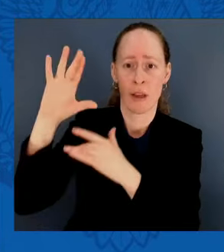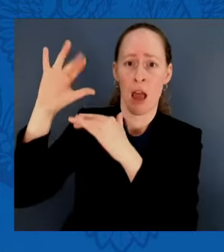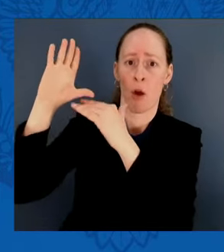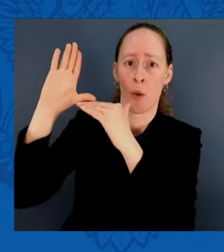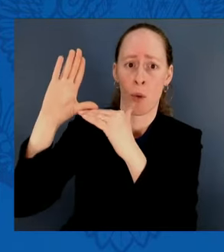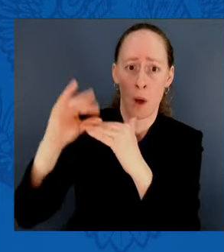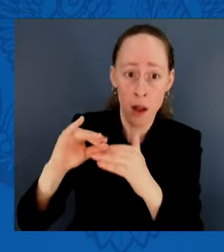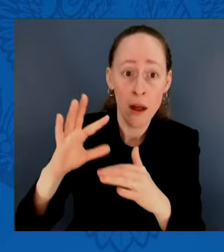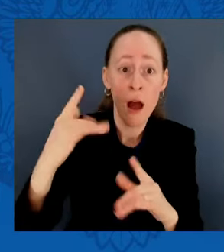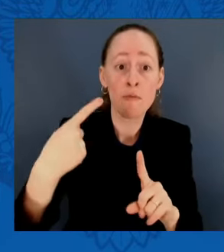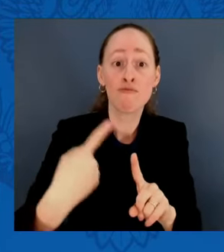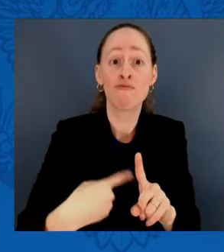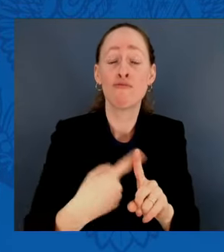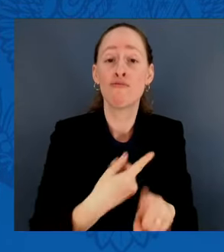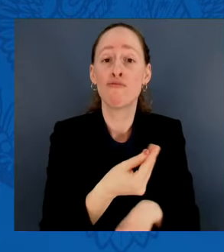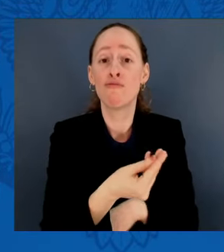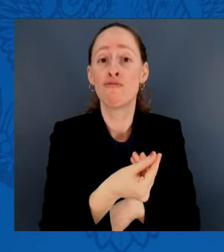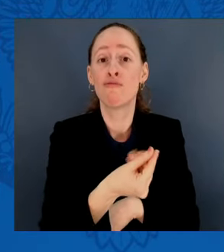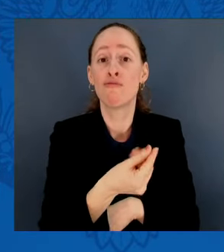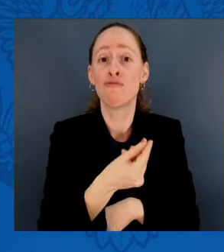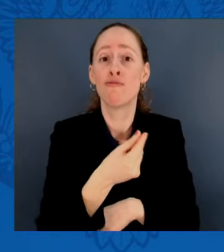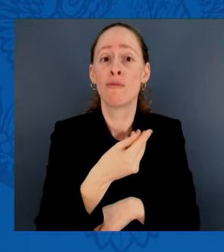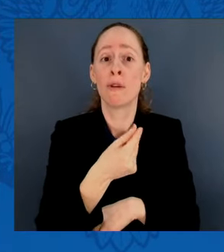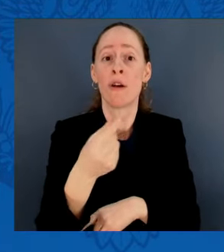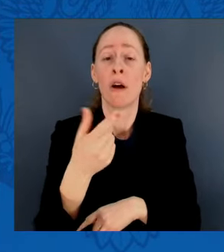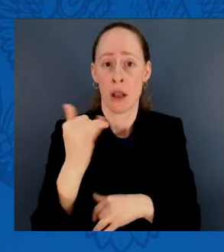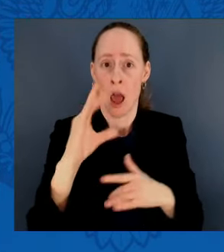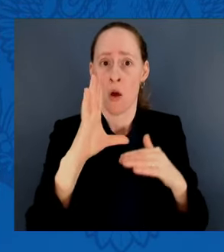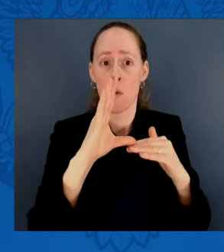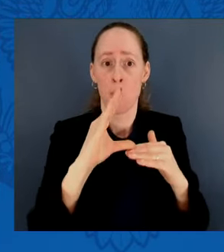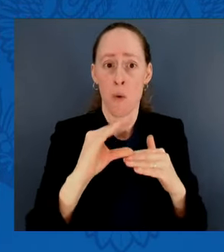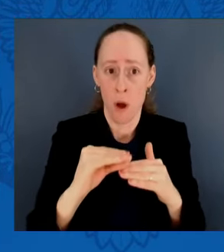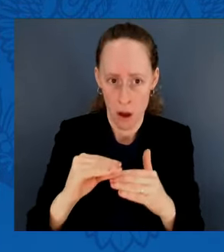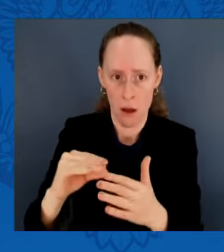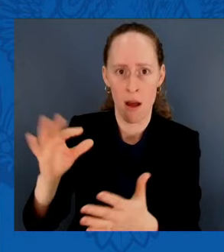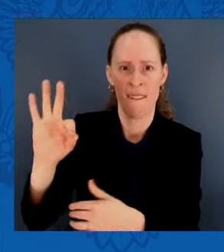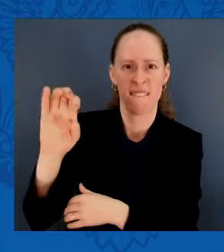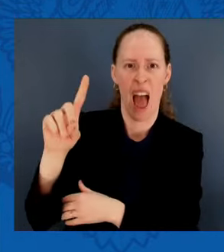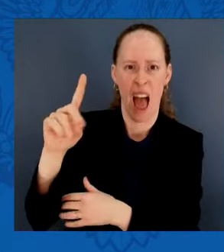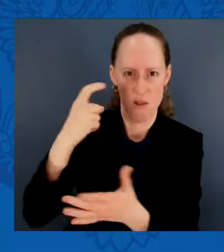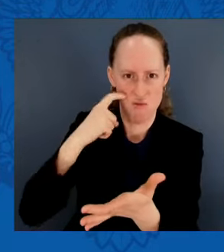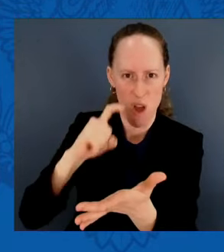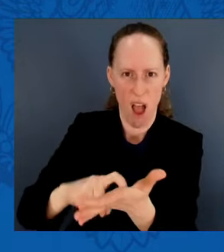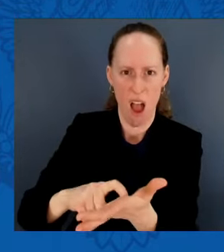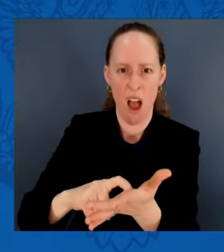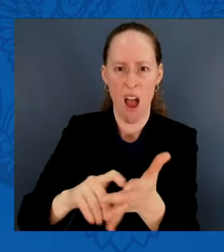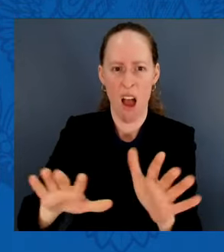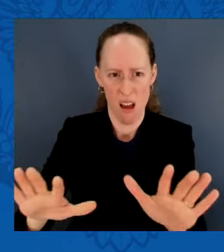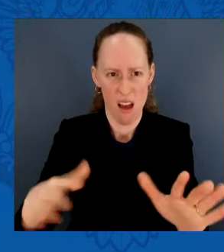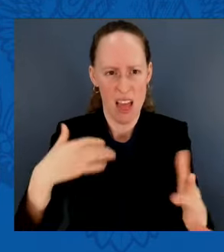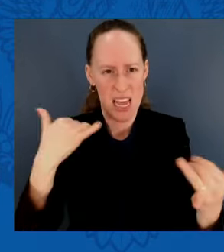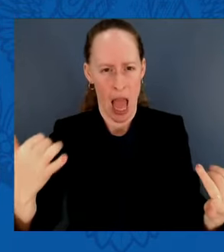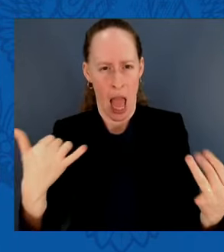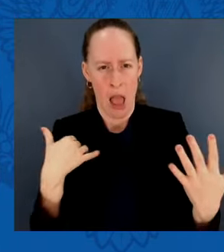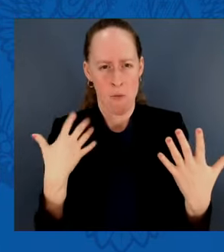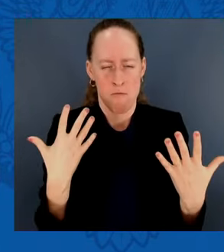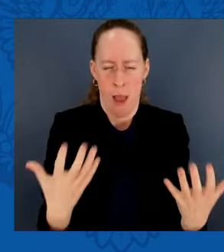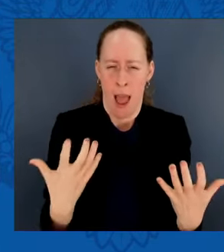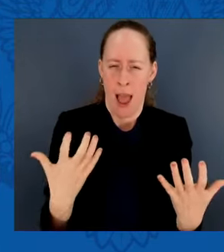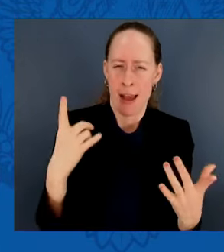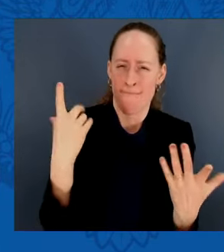Americans $400 a month for the next 2 years as mortgage rates come down, to put toward their mortgages when they buy their first